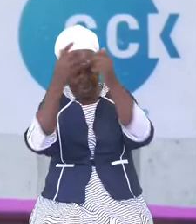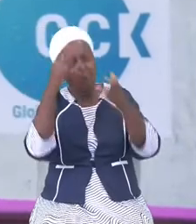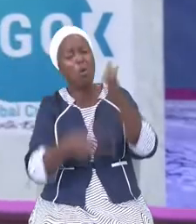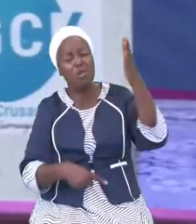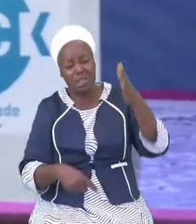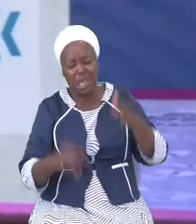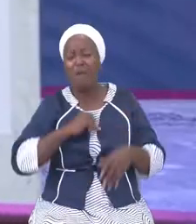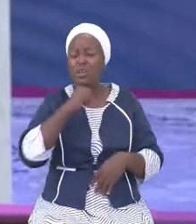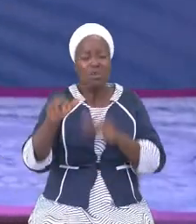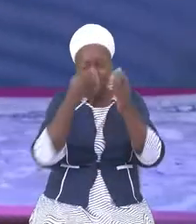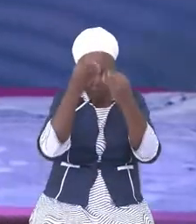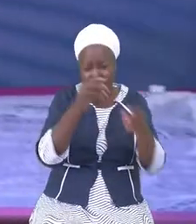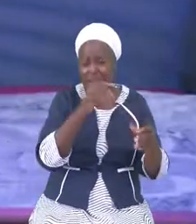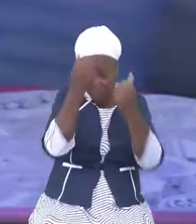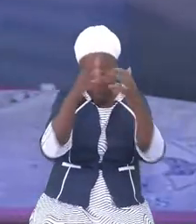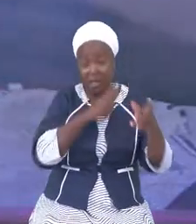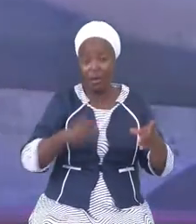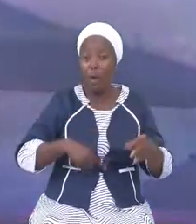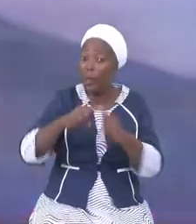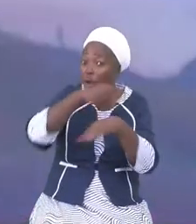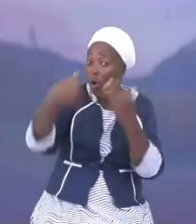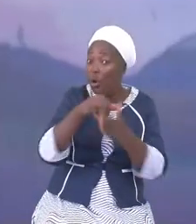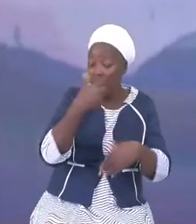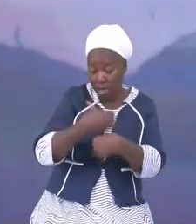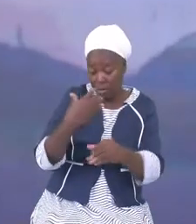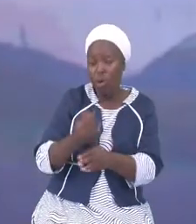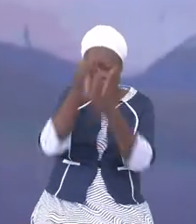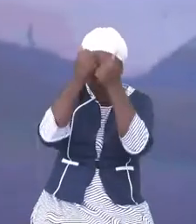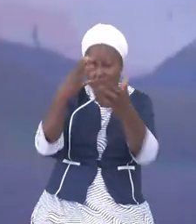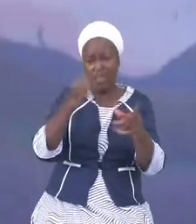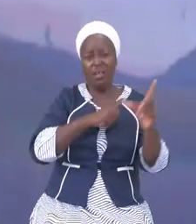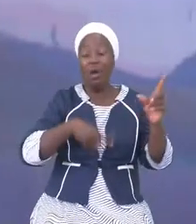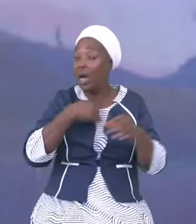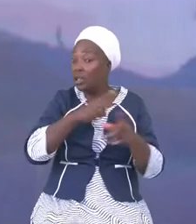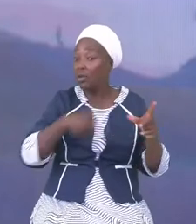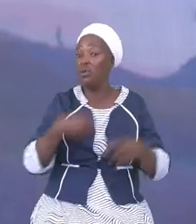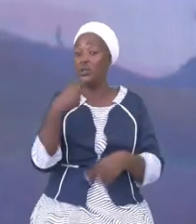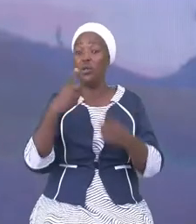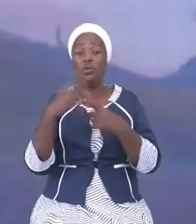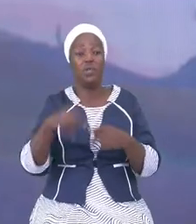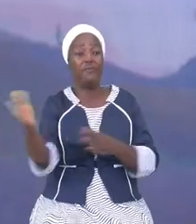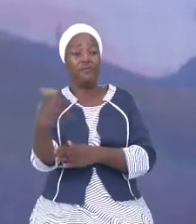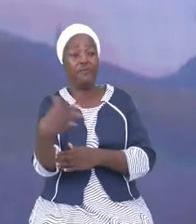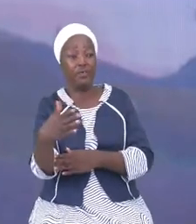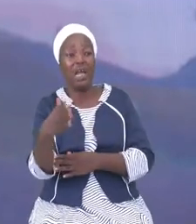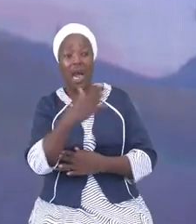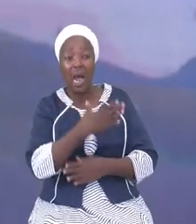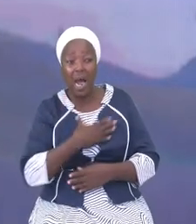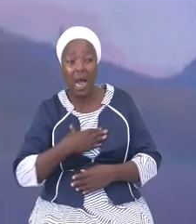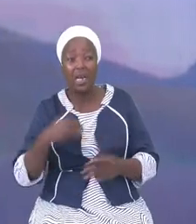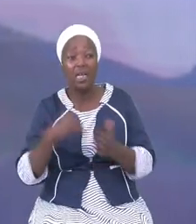the other creatures, they obey. Obeyed the Lord, and the Lord spake unto the fish, and